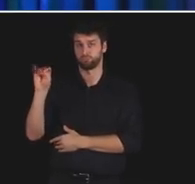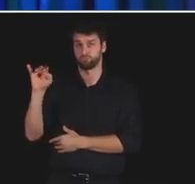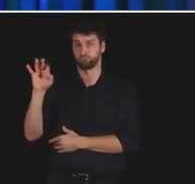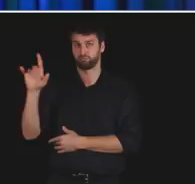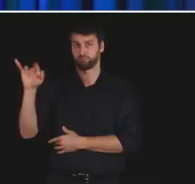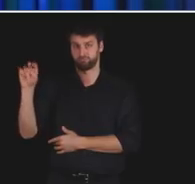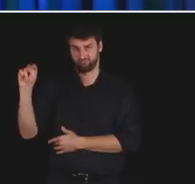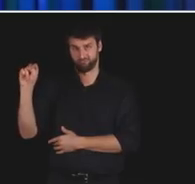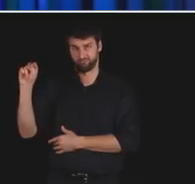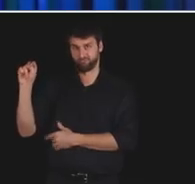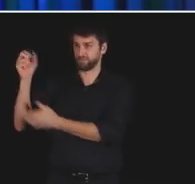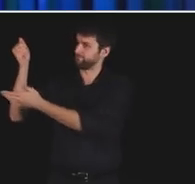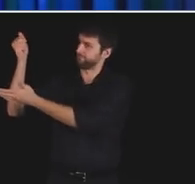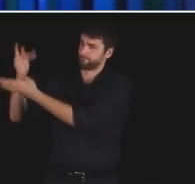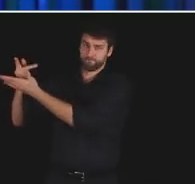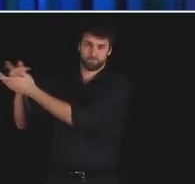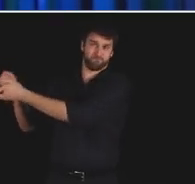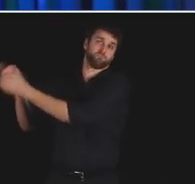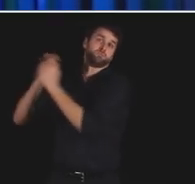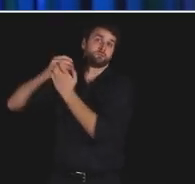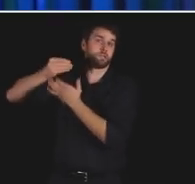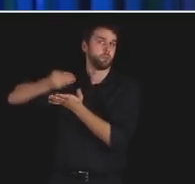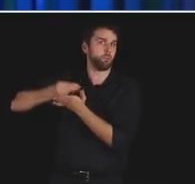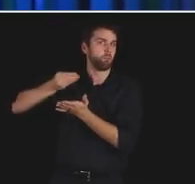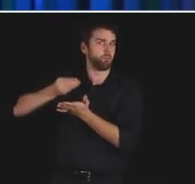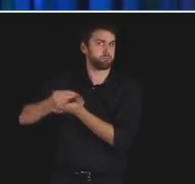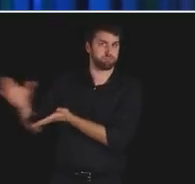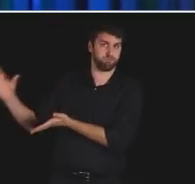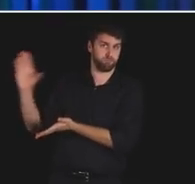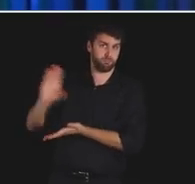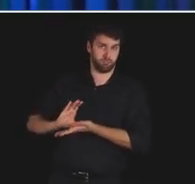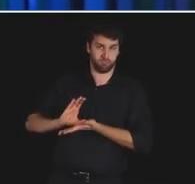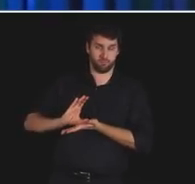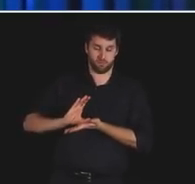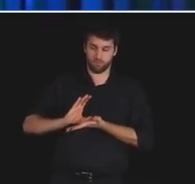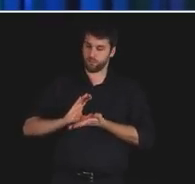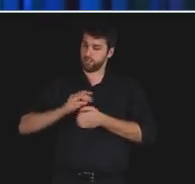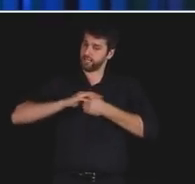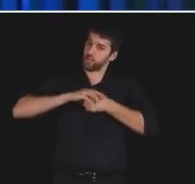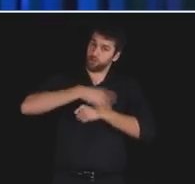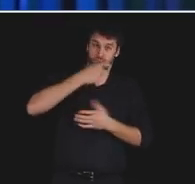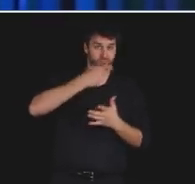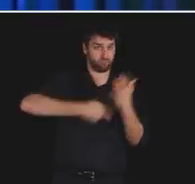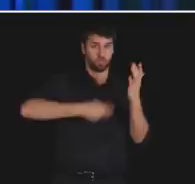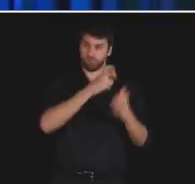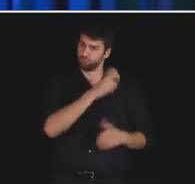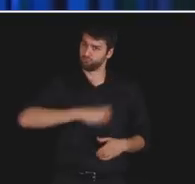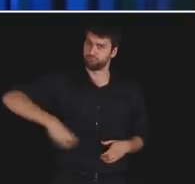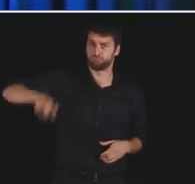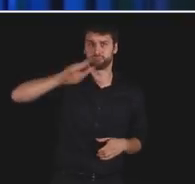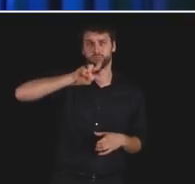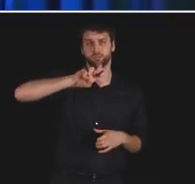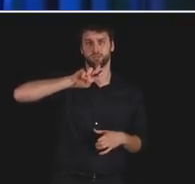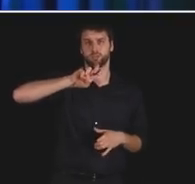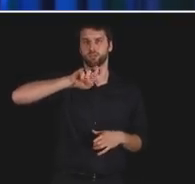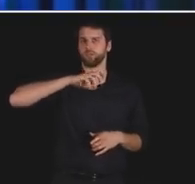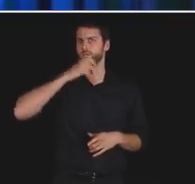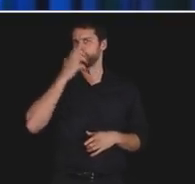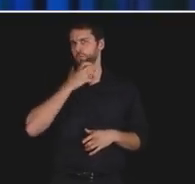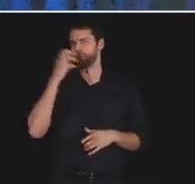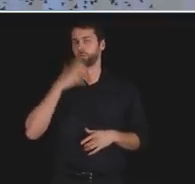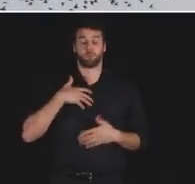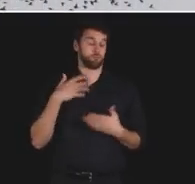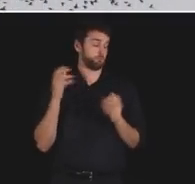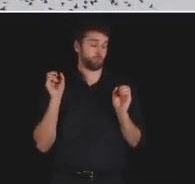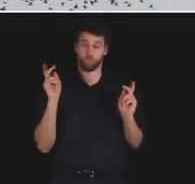the trip. And all of a sudden, the biggest year in the world was on. I remember when I told a